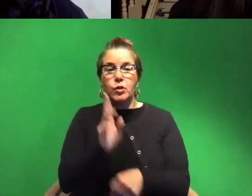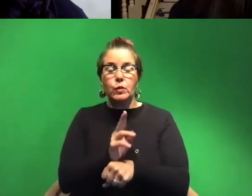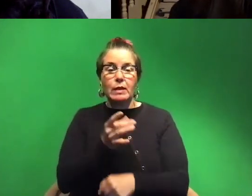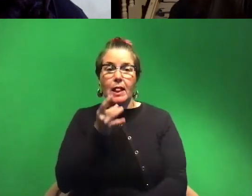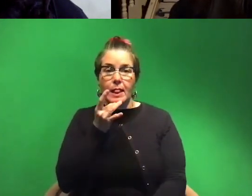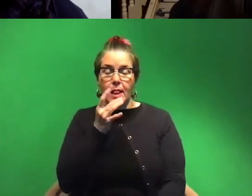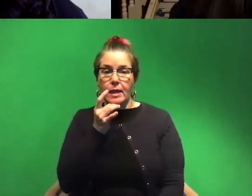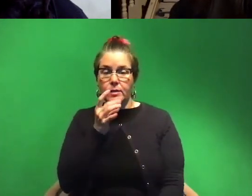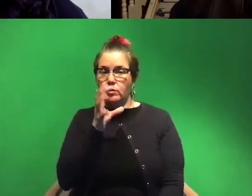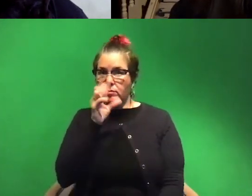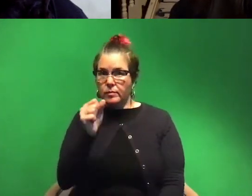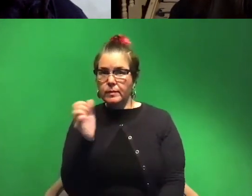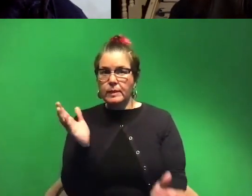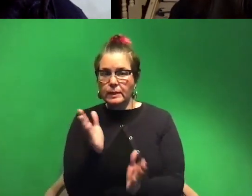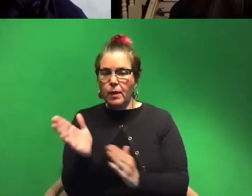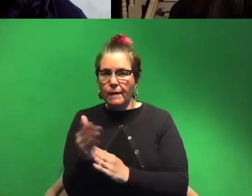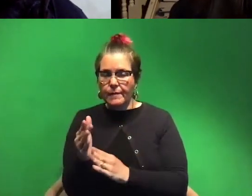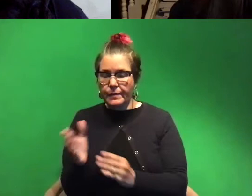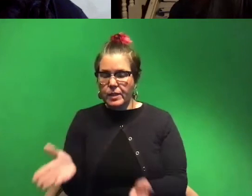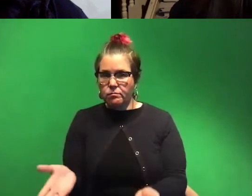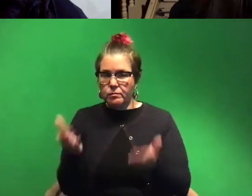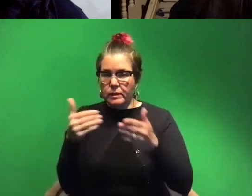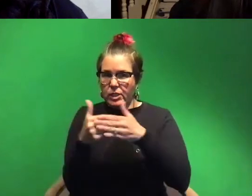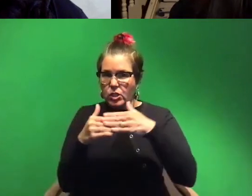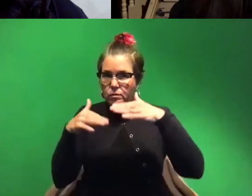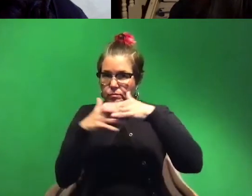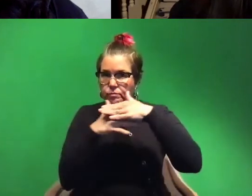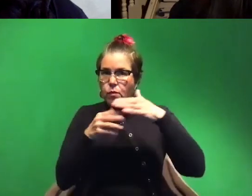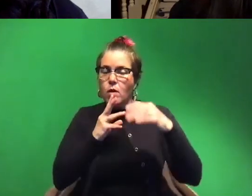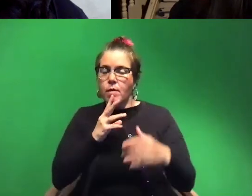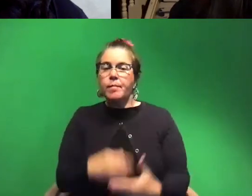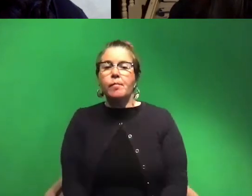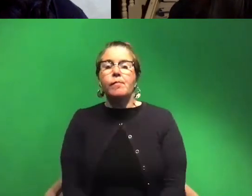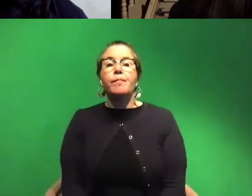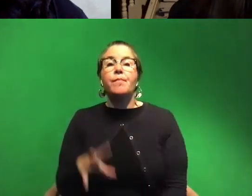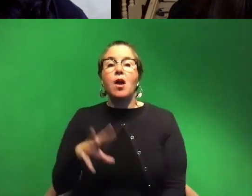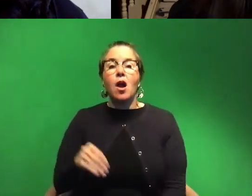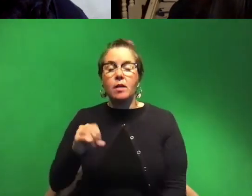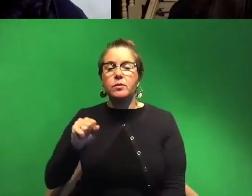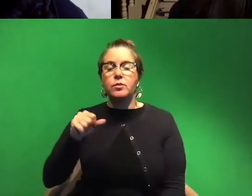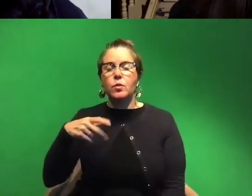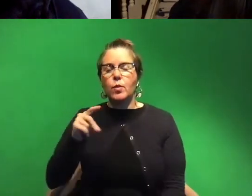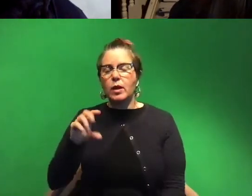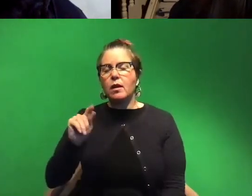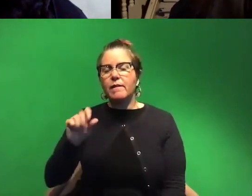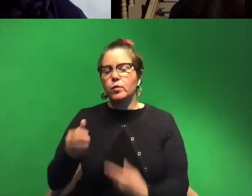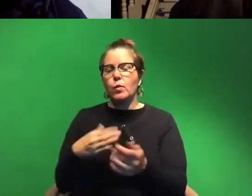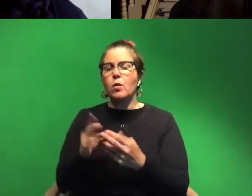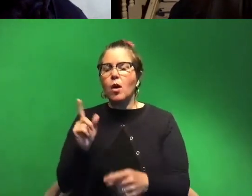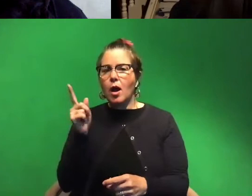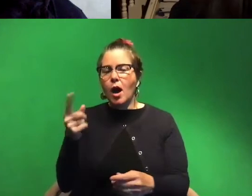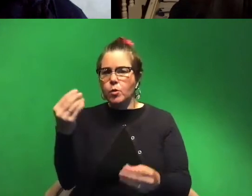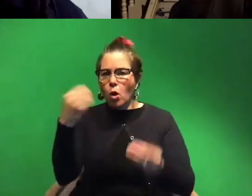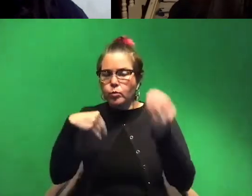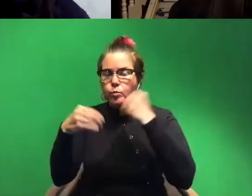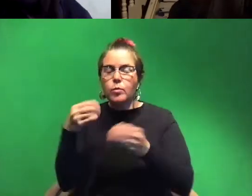attract small fish to the surface, and octopus, squid, cuttlefish, whatever, will come up to feed on those small